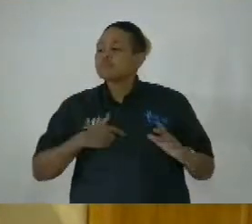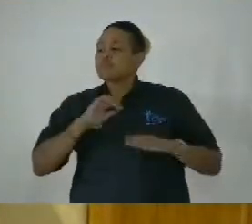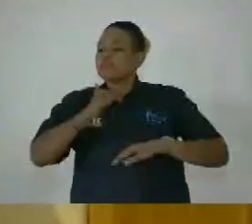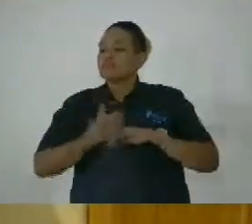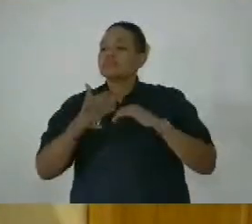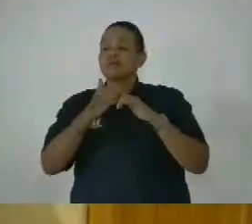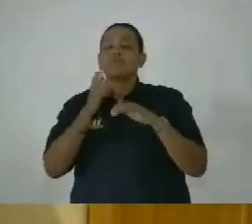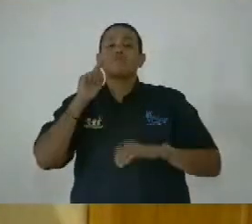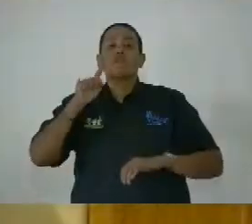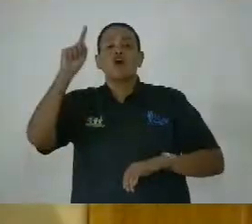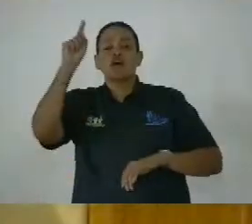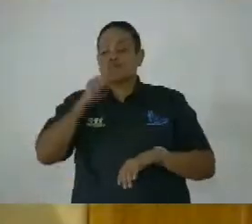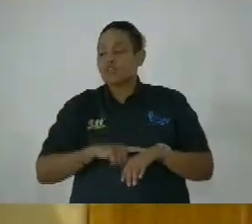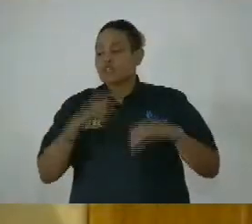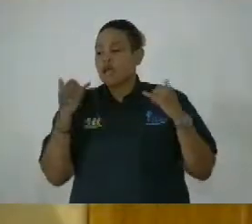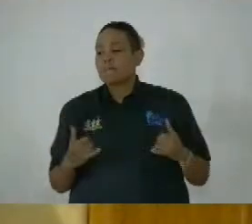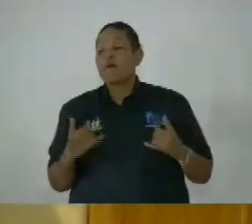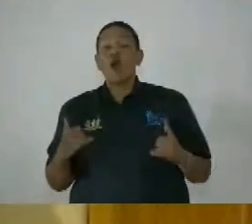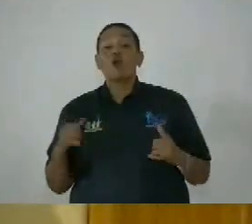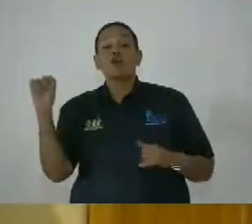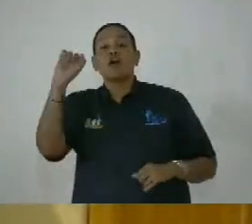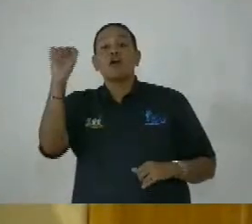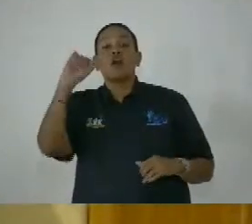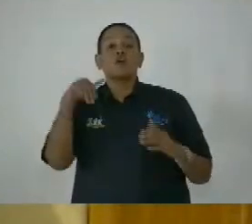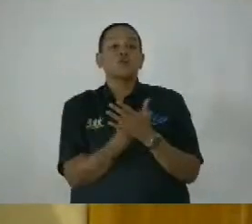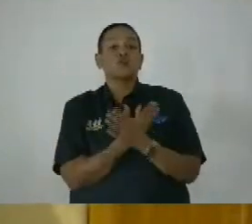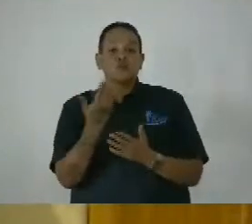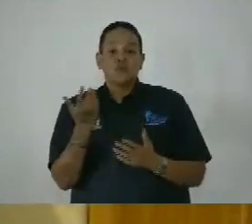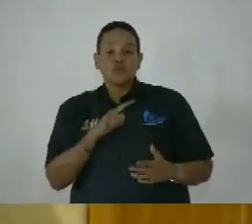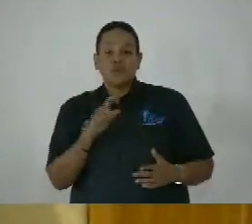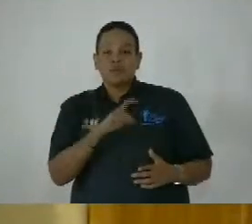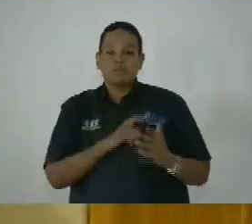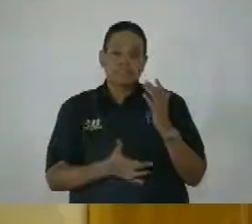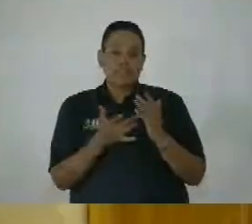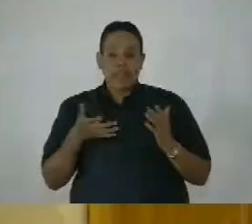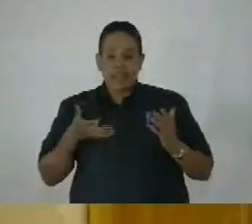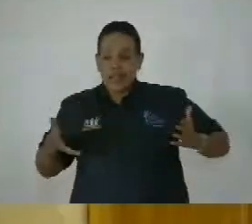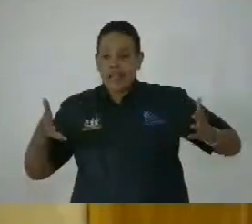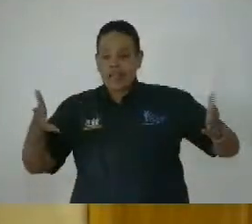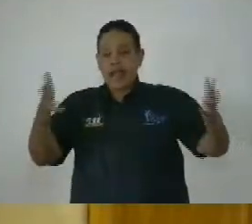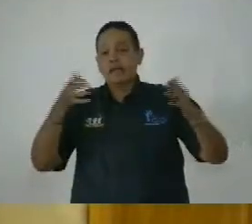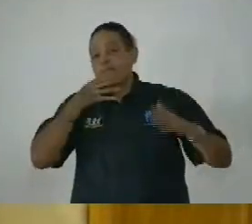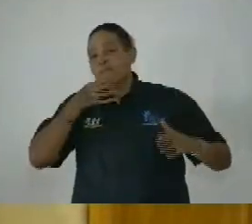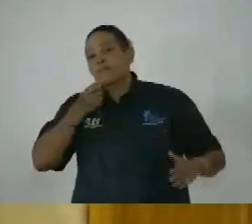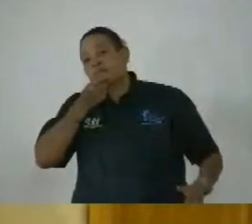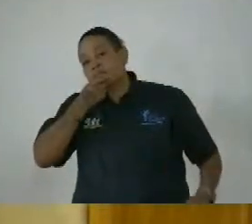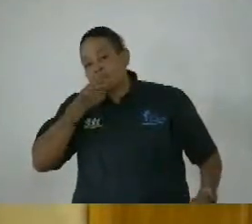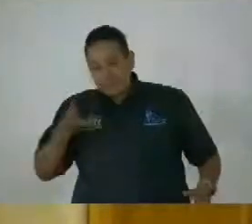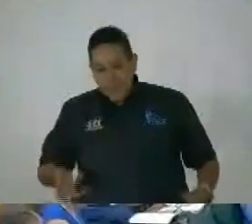time a modern fleet of police vehicles equipped with up-to-date technology.